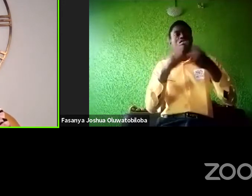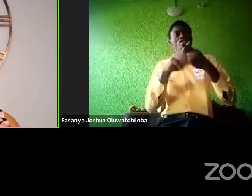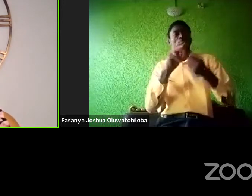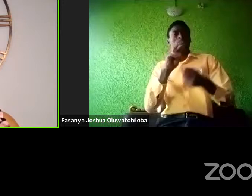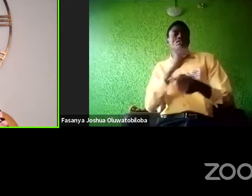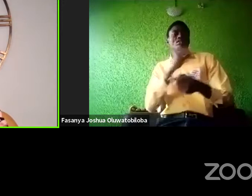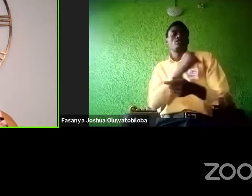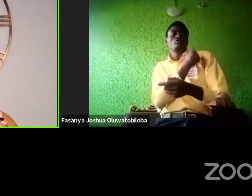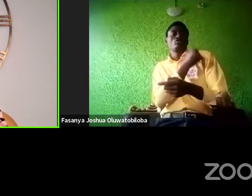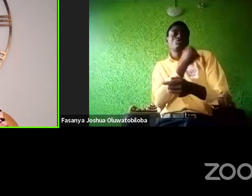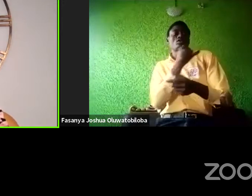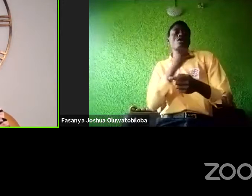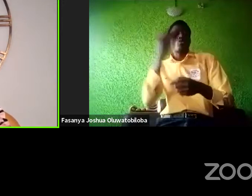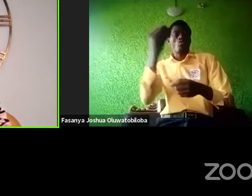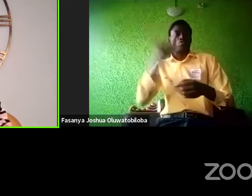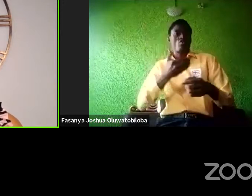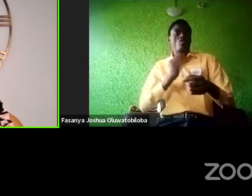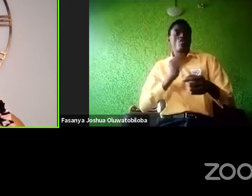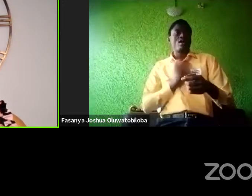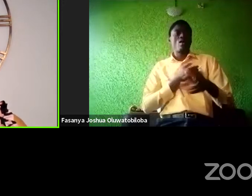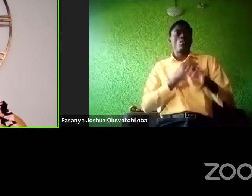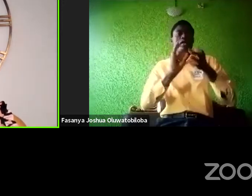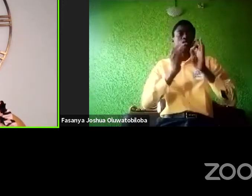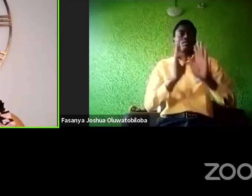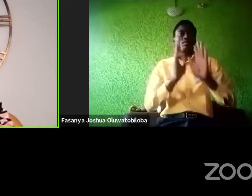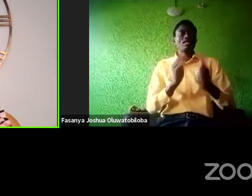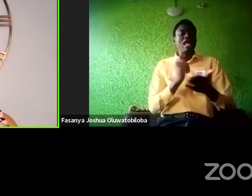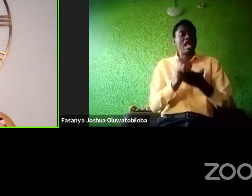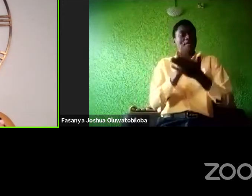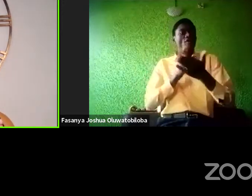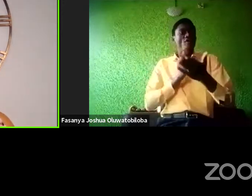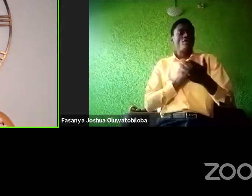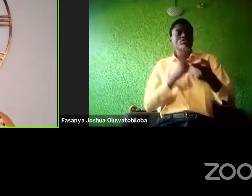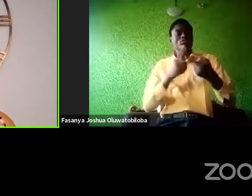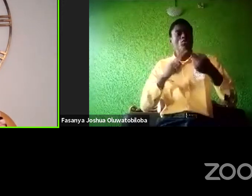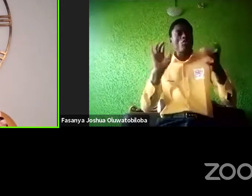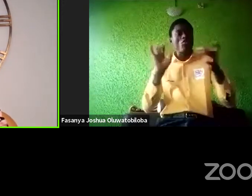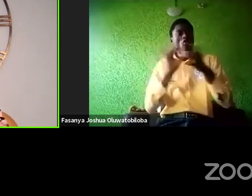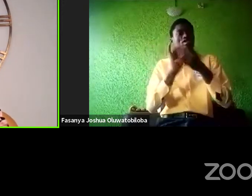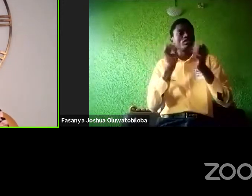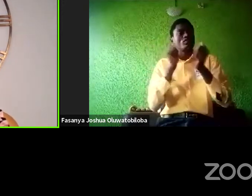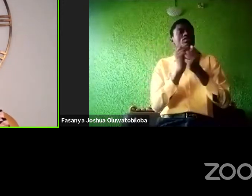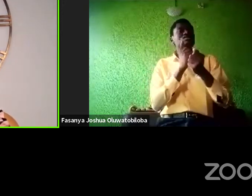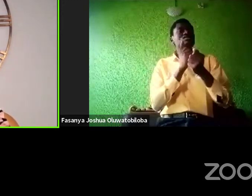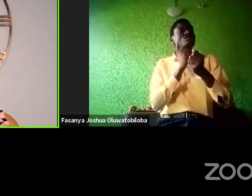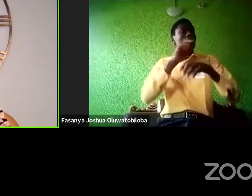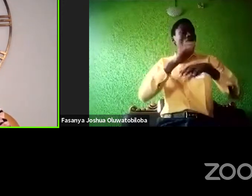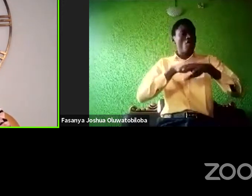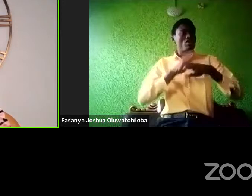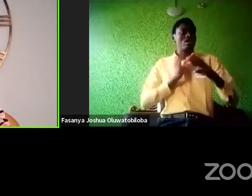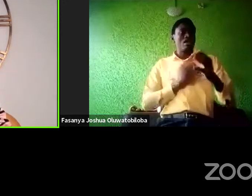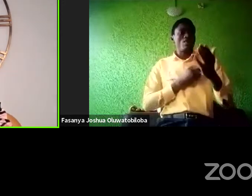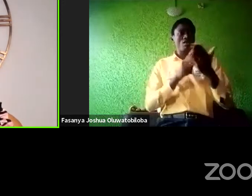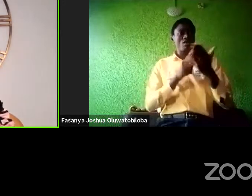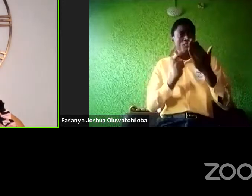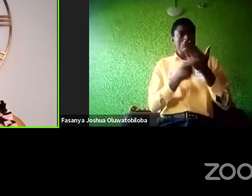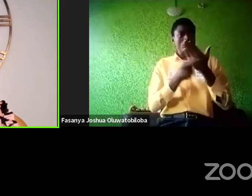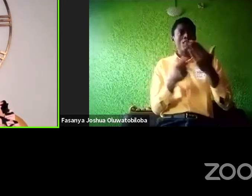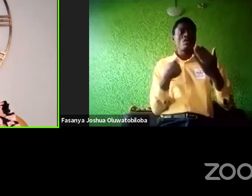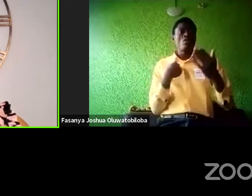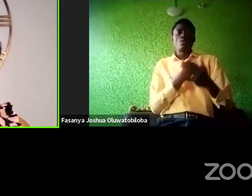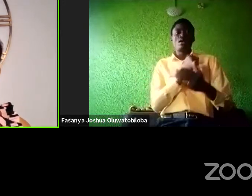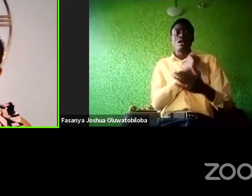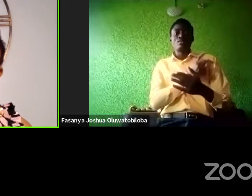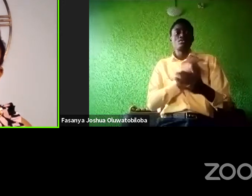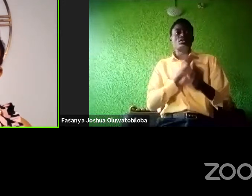our interpreter. He helps us to connect with a special group of people on our timeline, and we appreciate you for what you do monthly. Today,